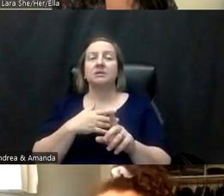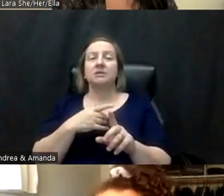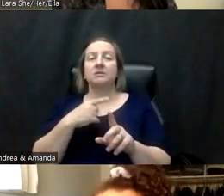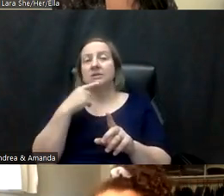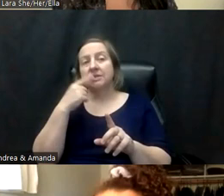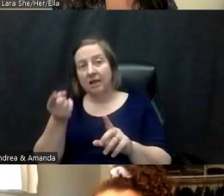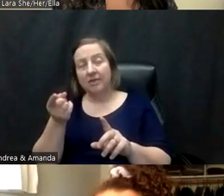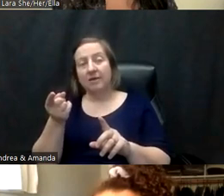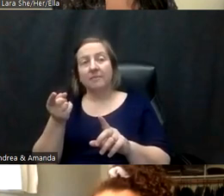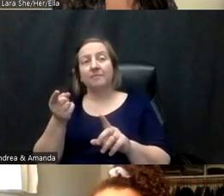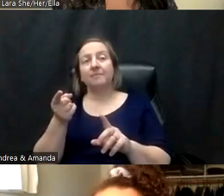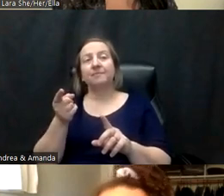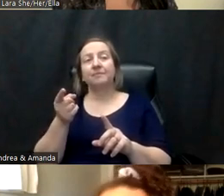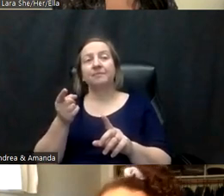them